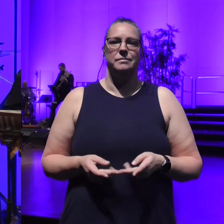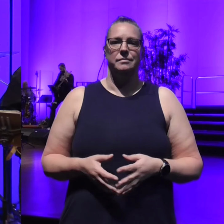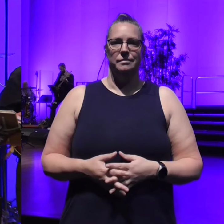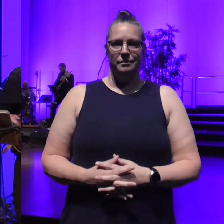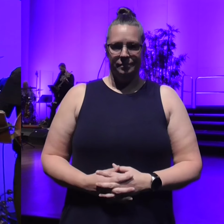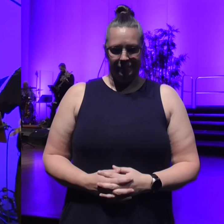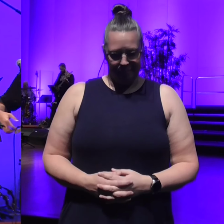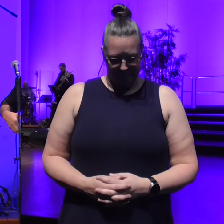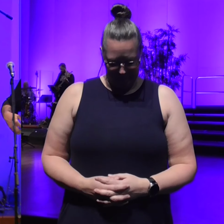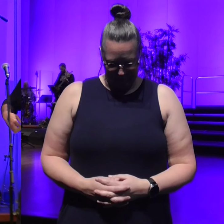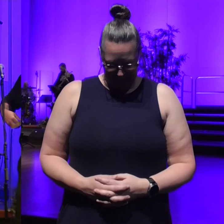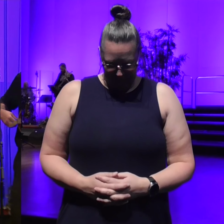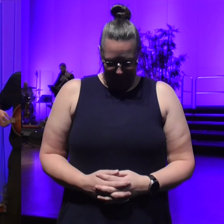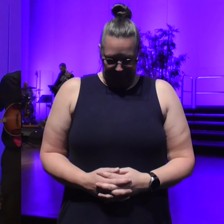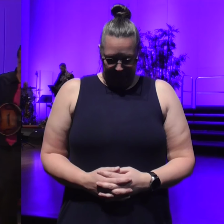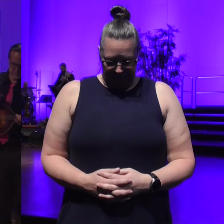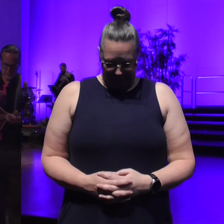place.